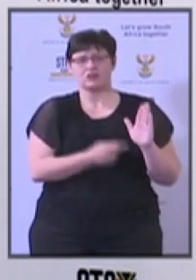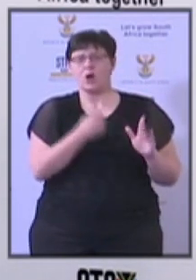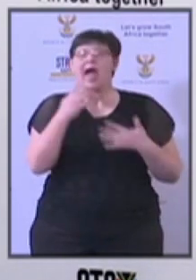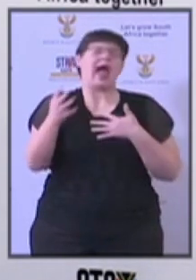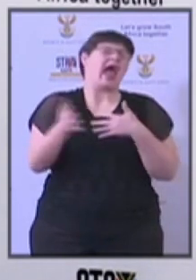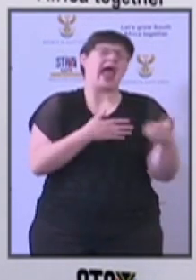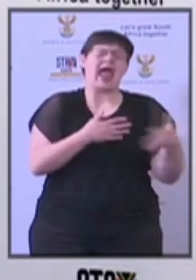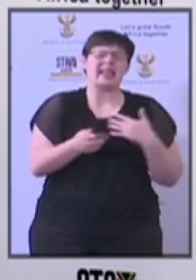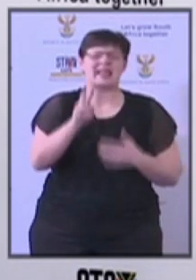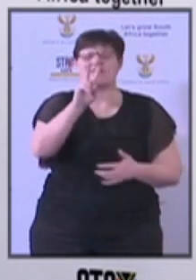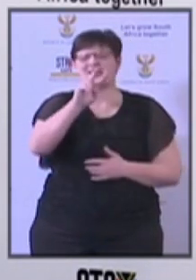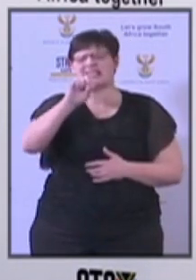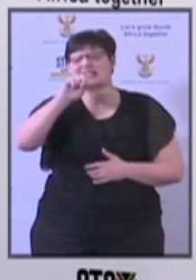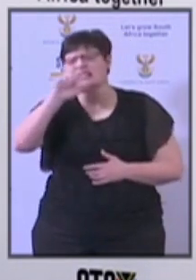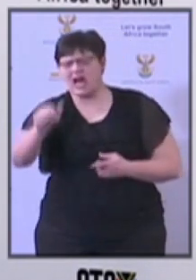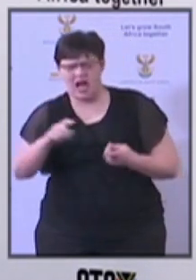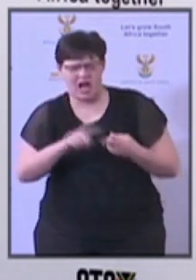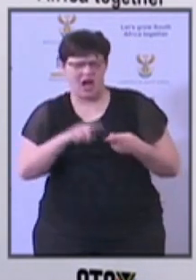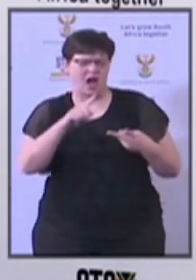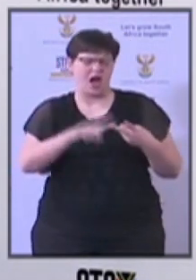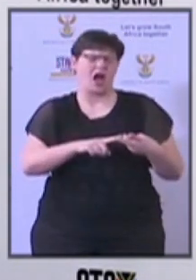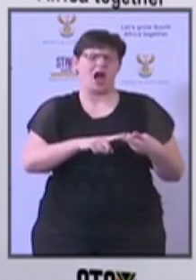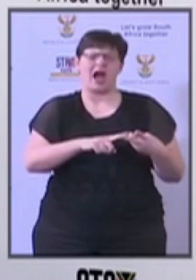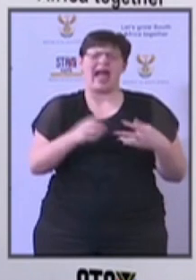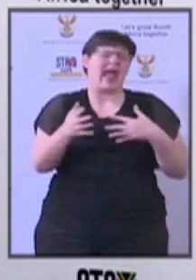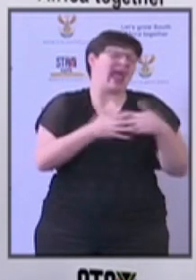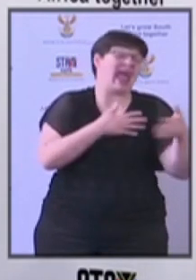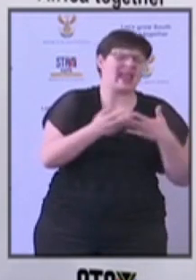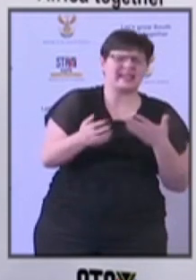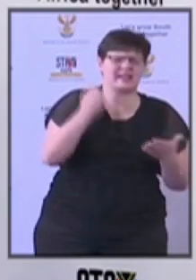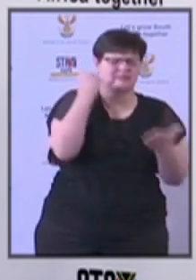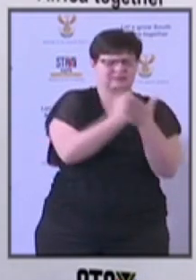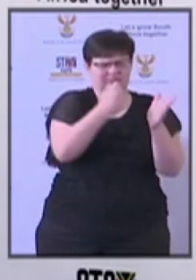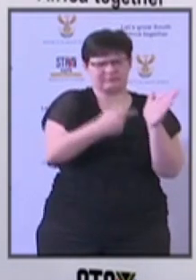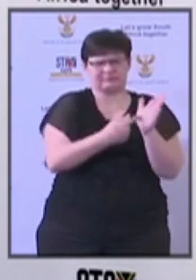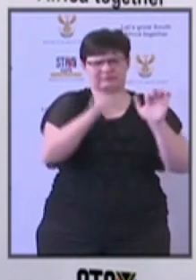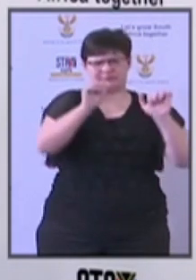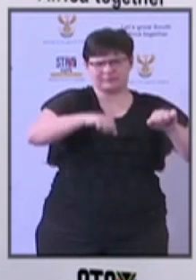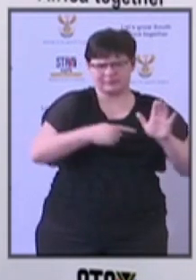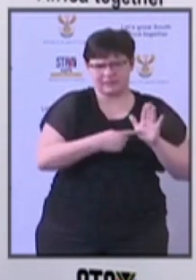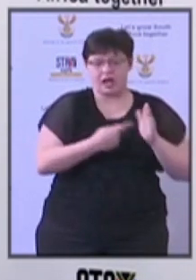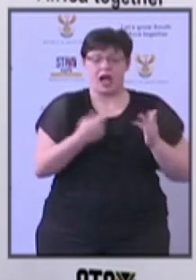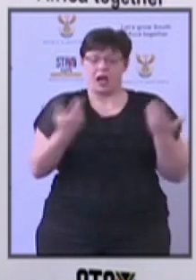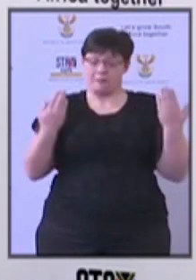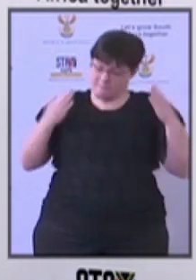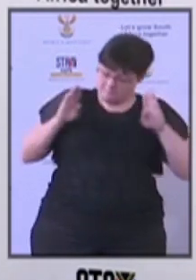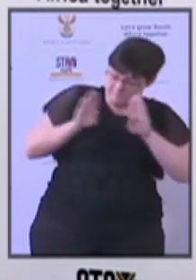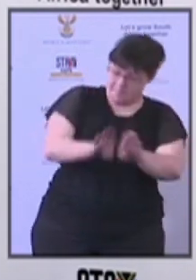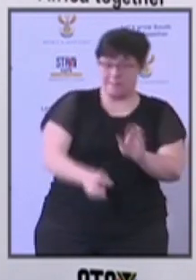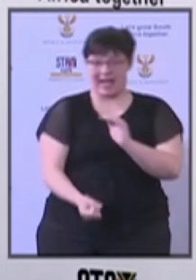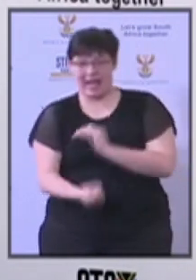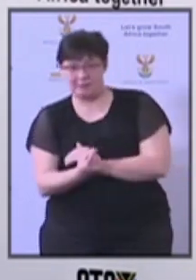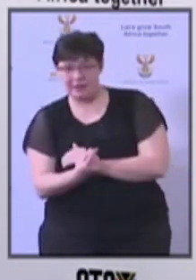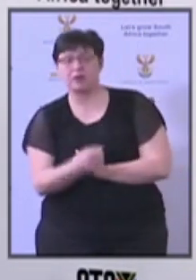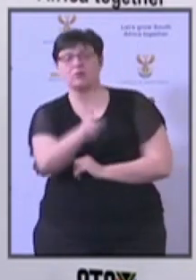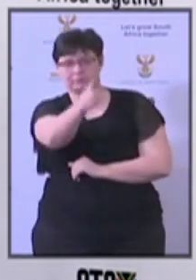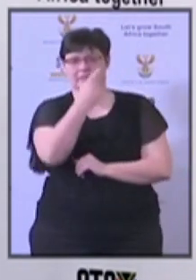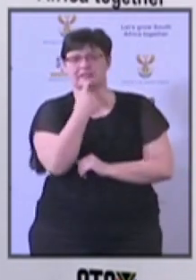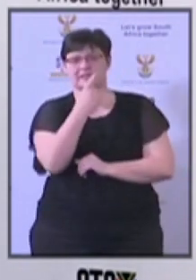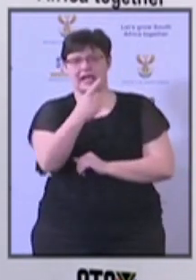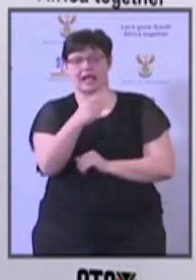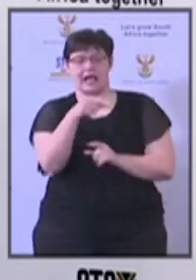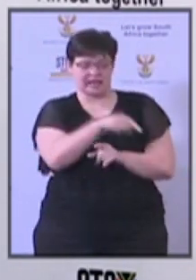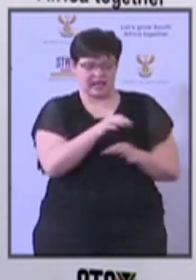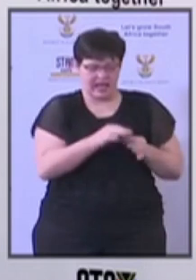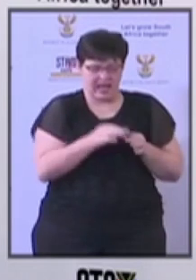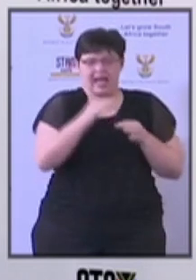permits and visas, not only work permits, any type of visa. When the lockdown started, we said we are extending